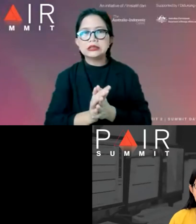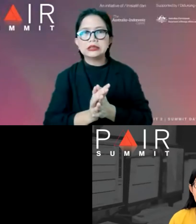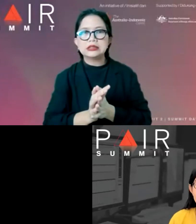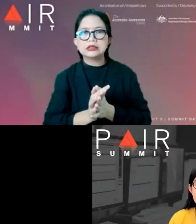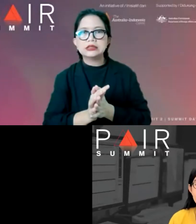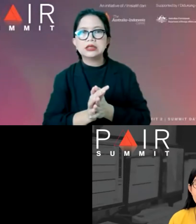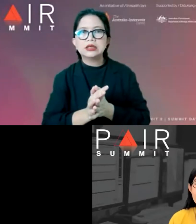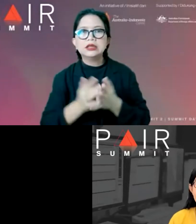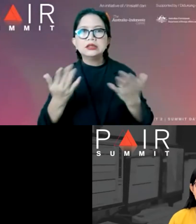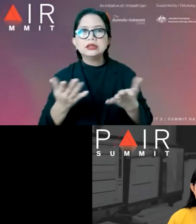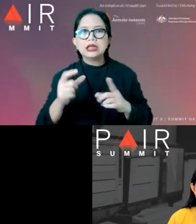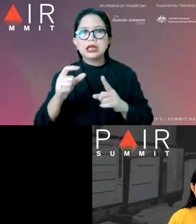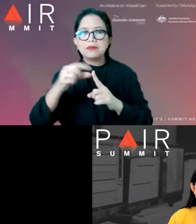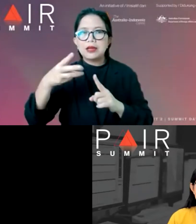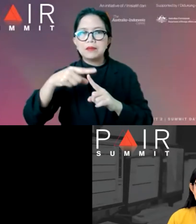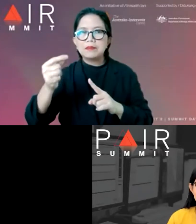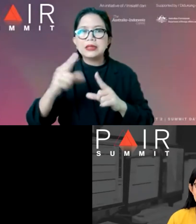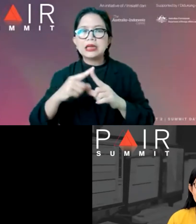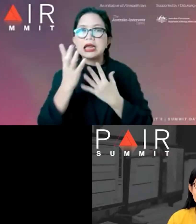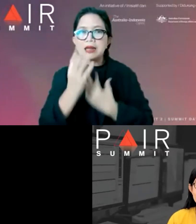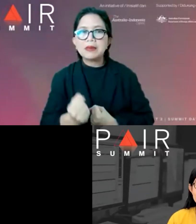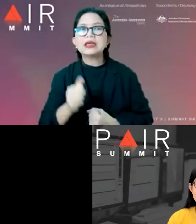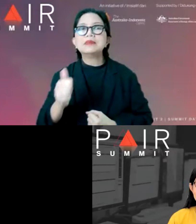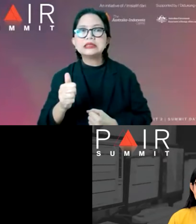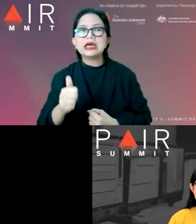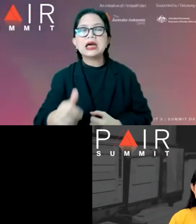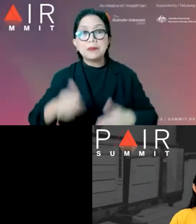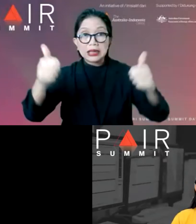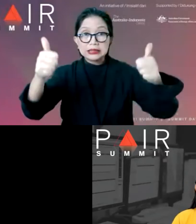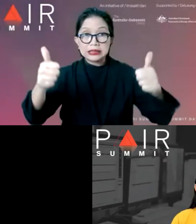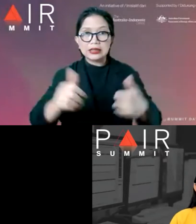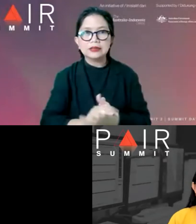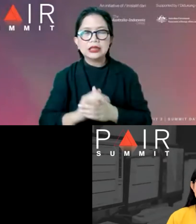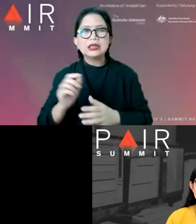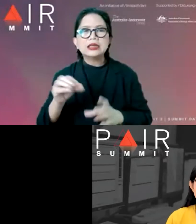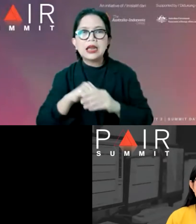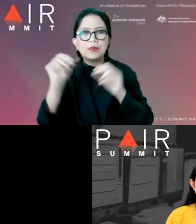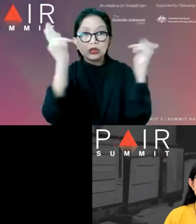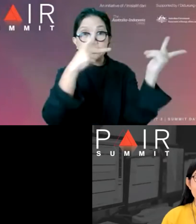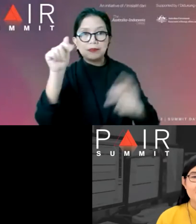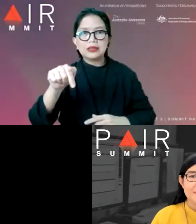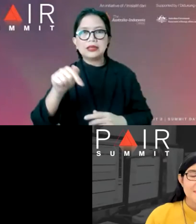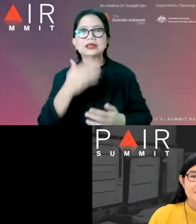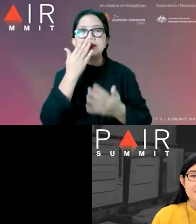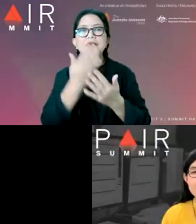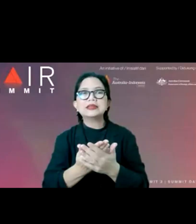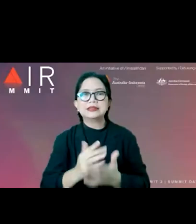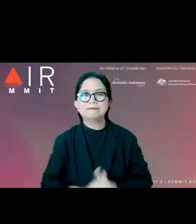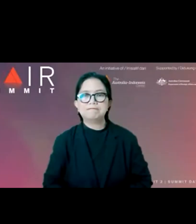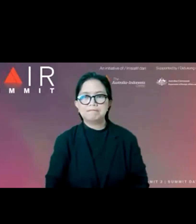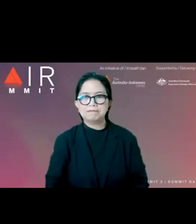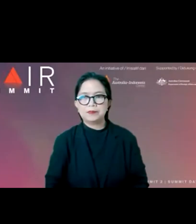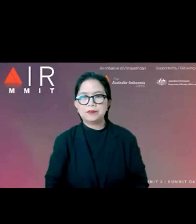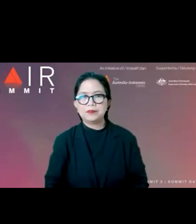or programs. Thank you. It's a very good point. Thank you. Yes. We are running out of time, but I would